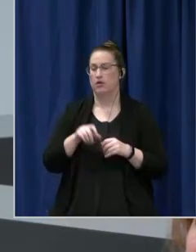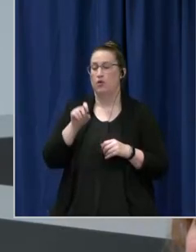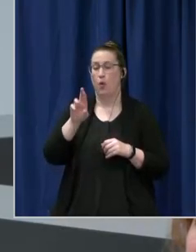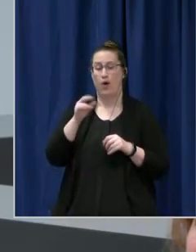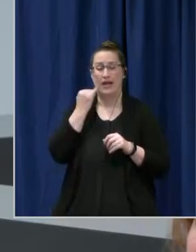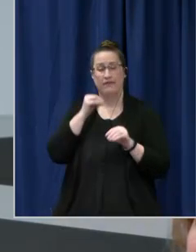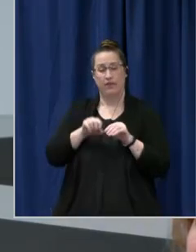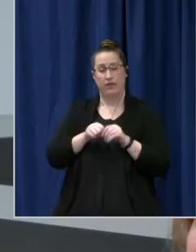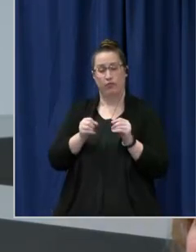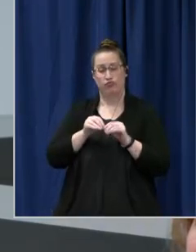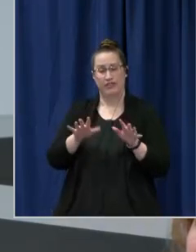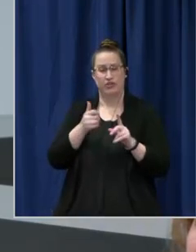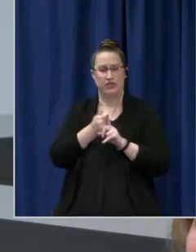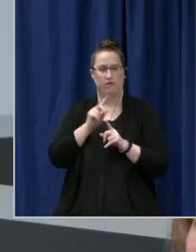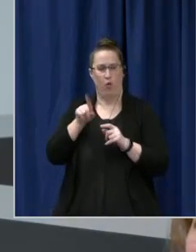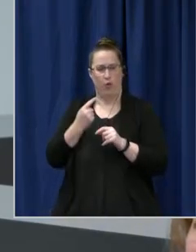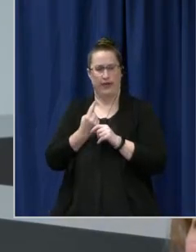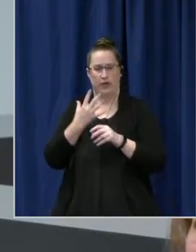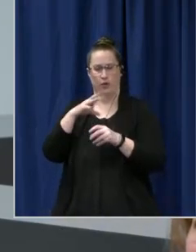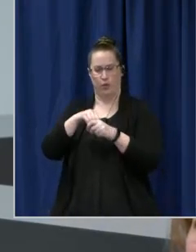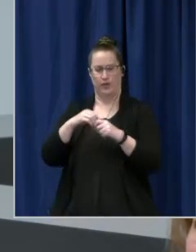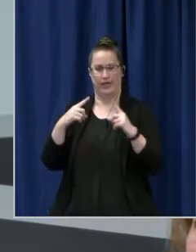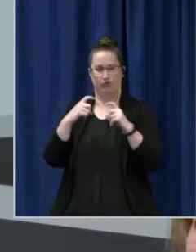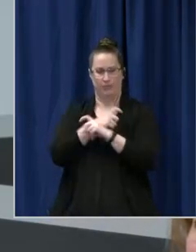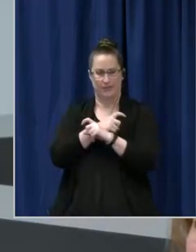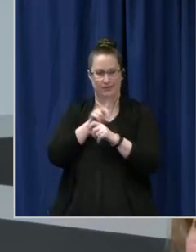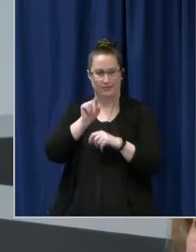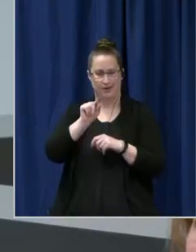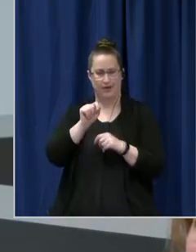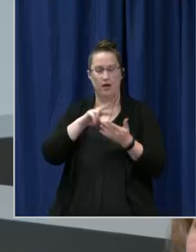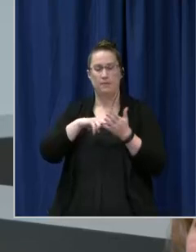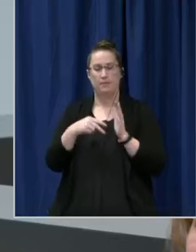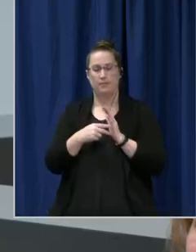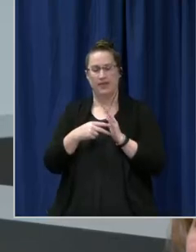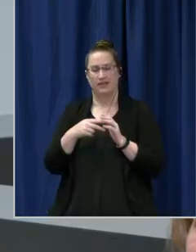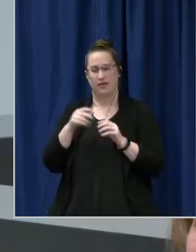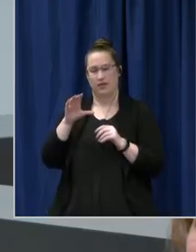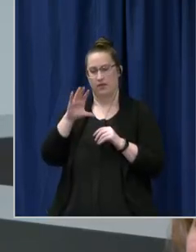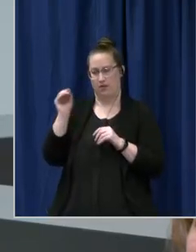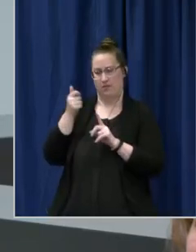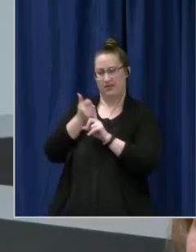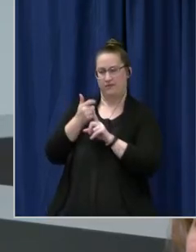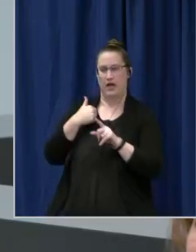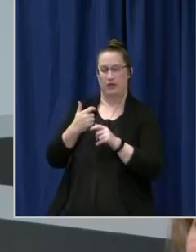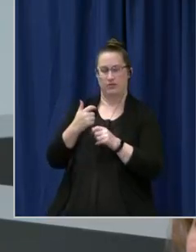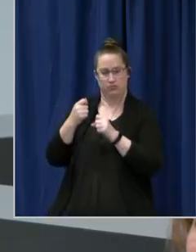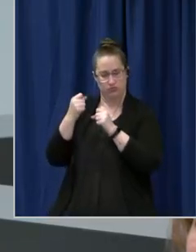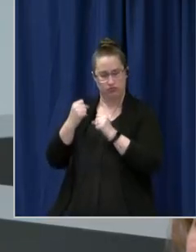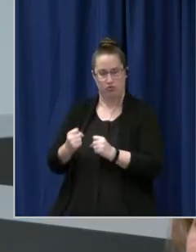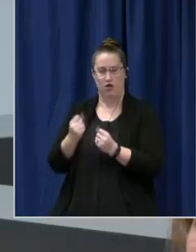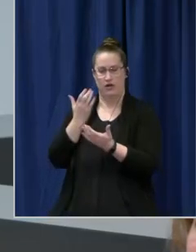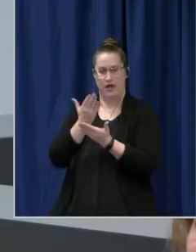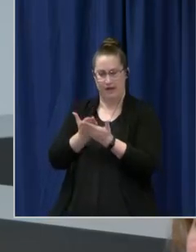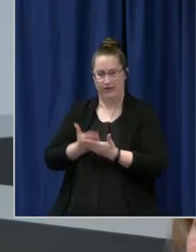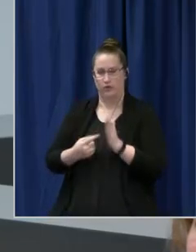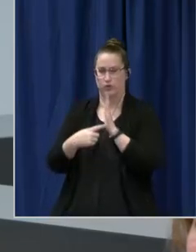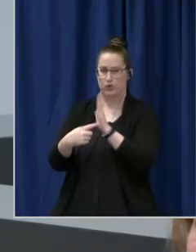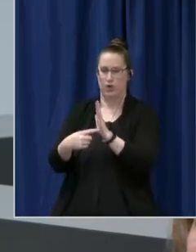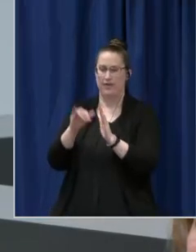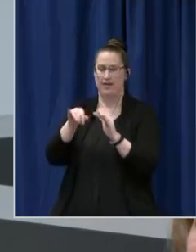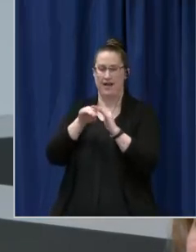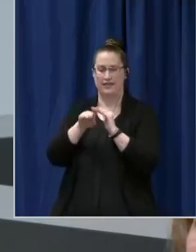involves encrypted data and the carrier or provider has definitive evidence that the encryption key was not accessed, used, or